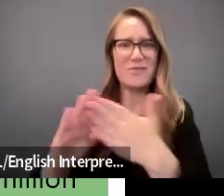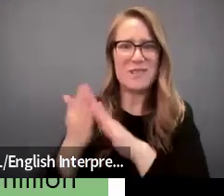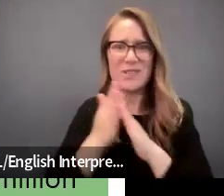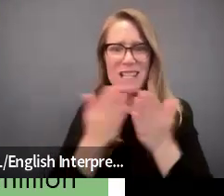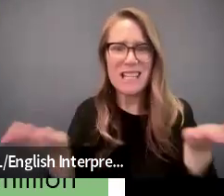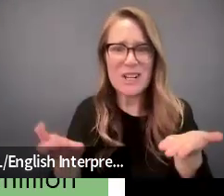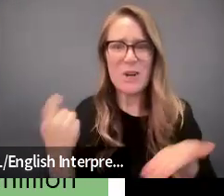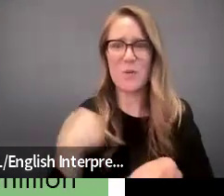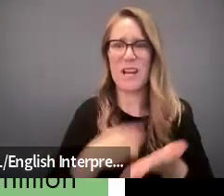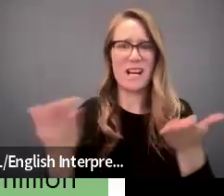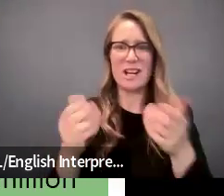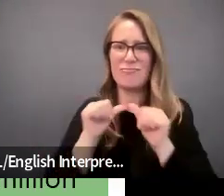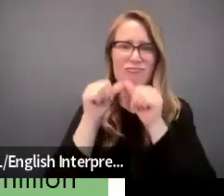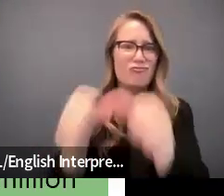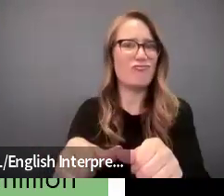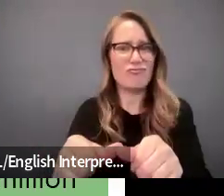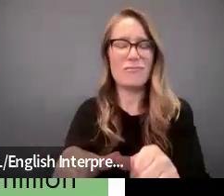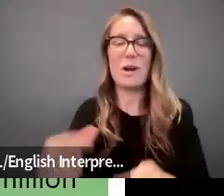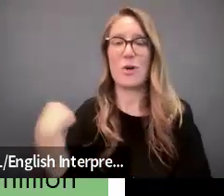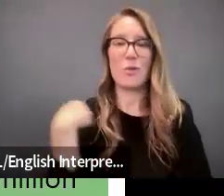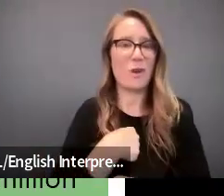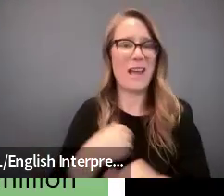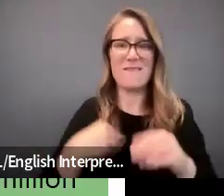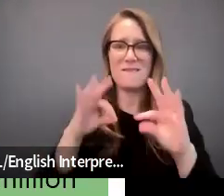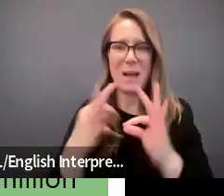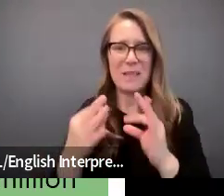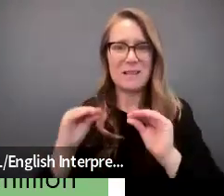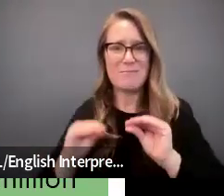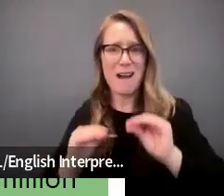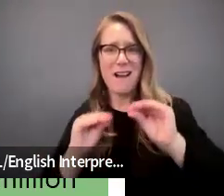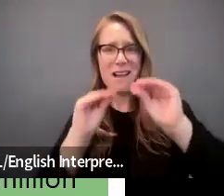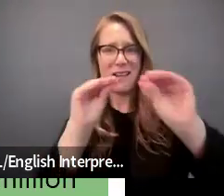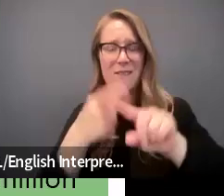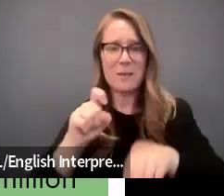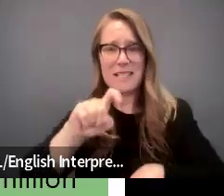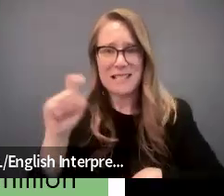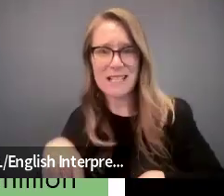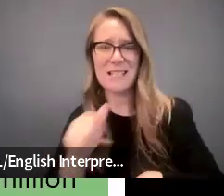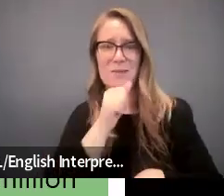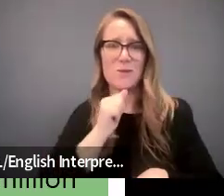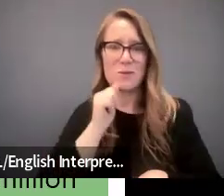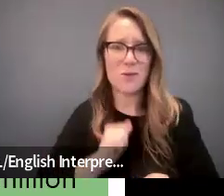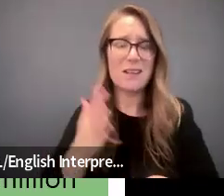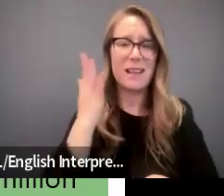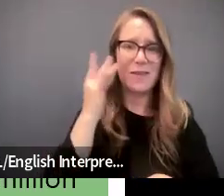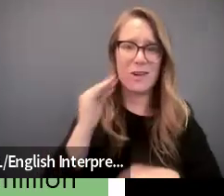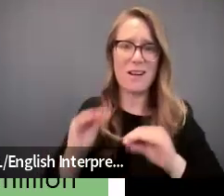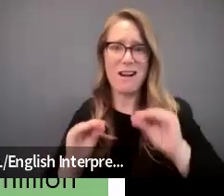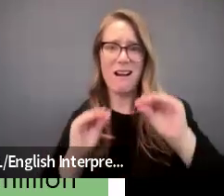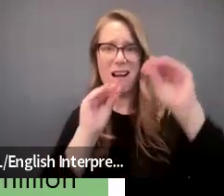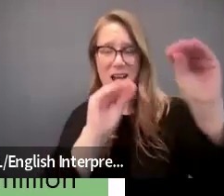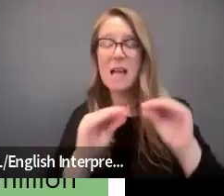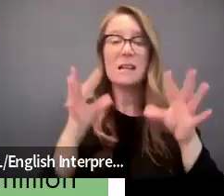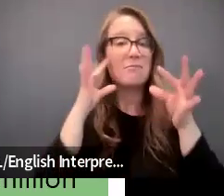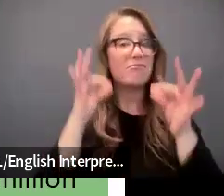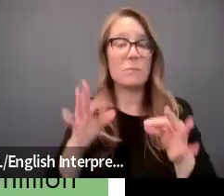here. We're here to stay. We had families migrating from Texas and Arizona and California that decided